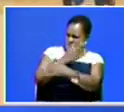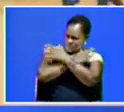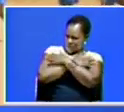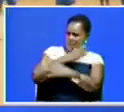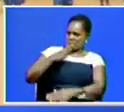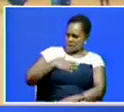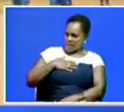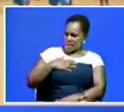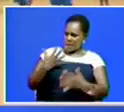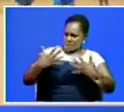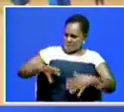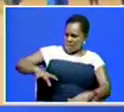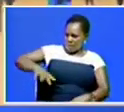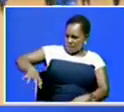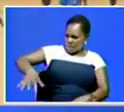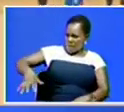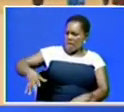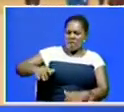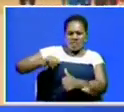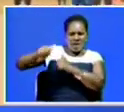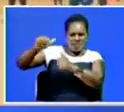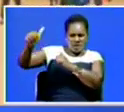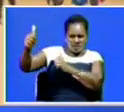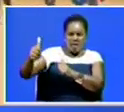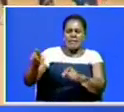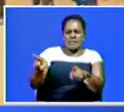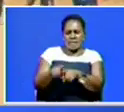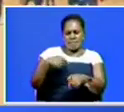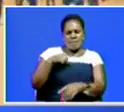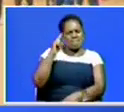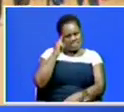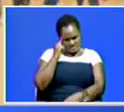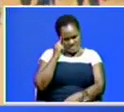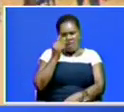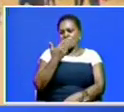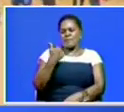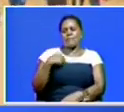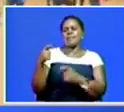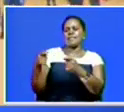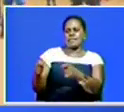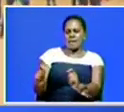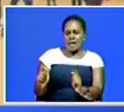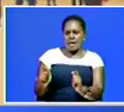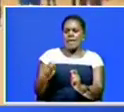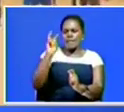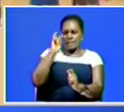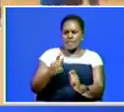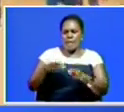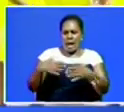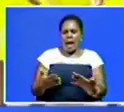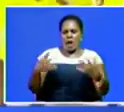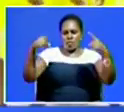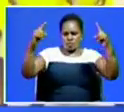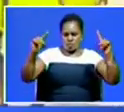yangu akicheza akaenda far. So pia mimi nikasema acha pia mimi ni try. Nione kama pia mimi naweza enda